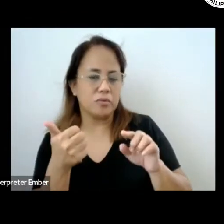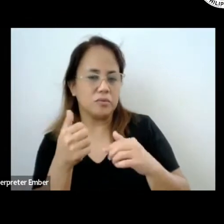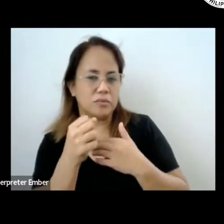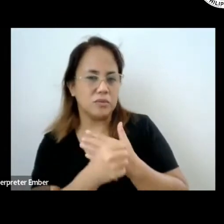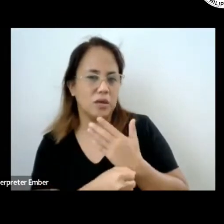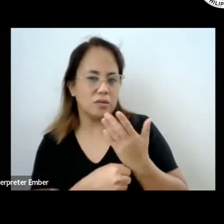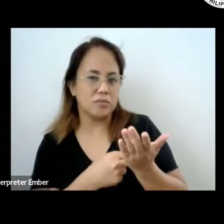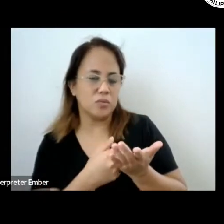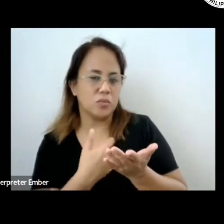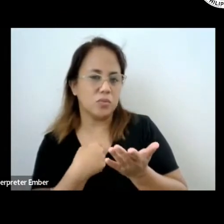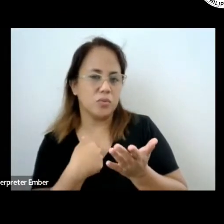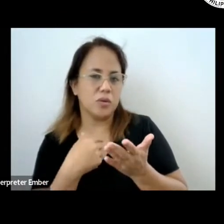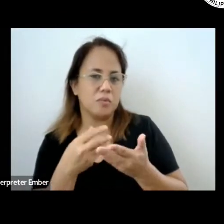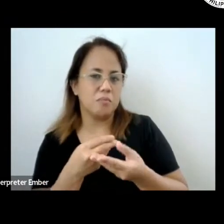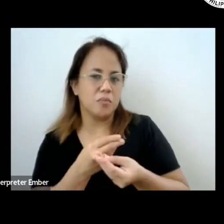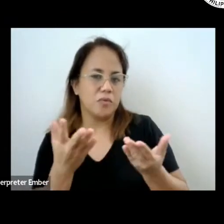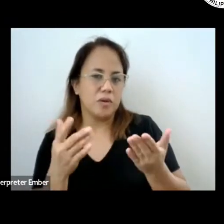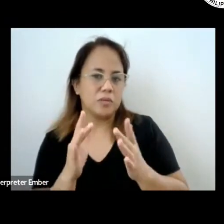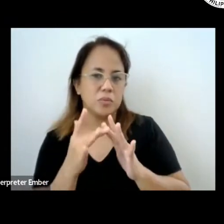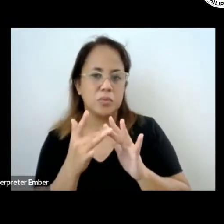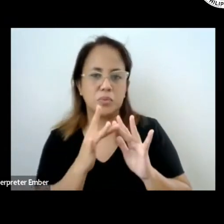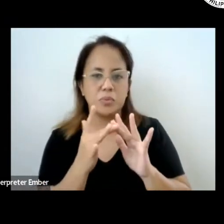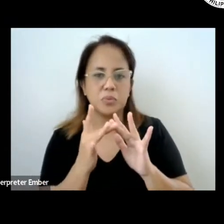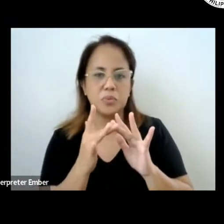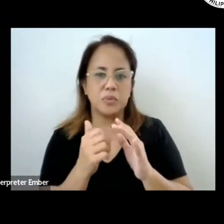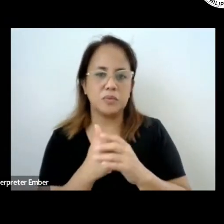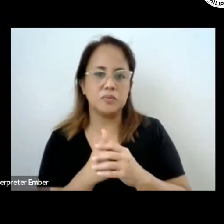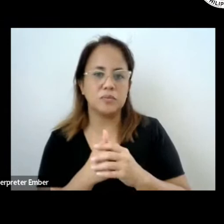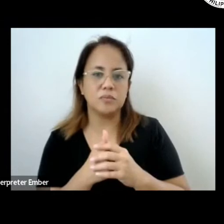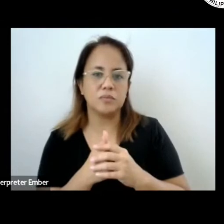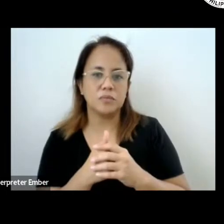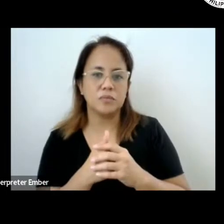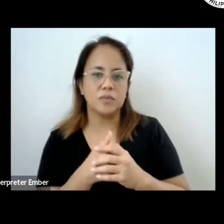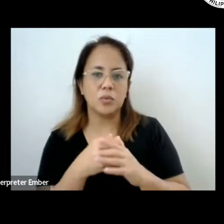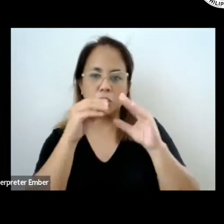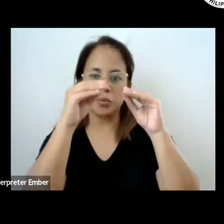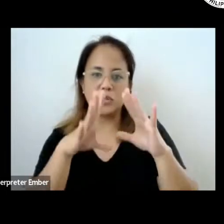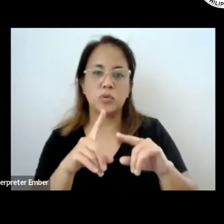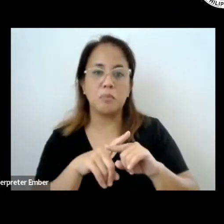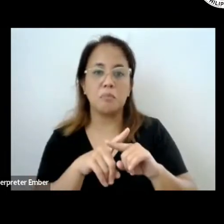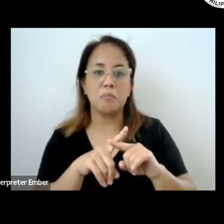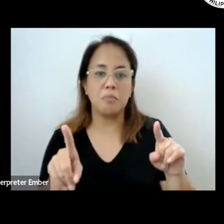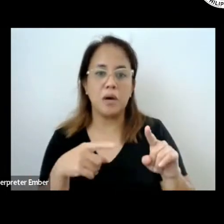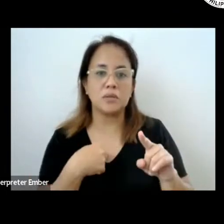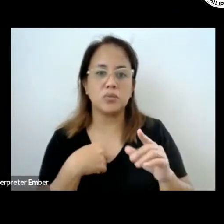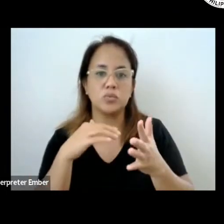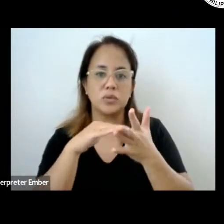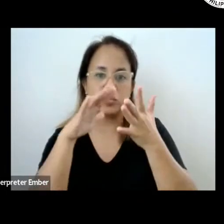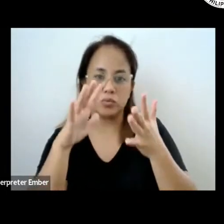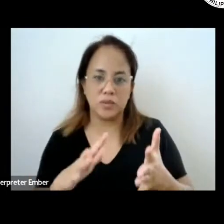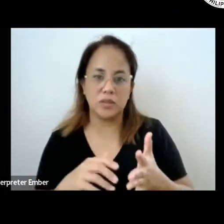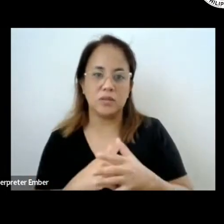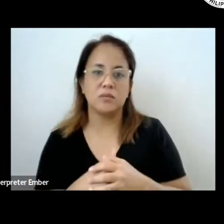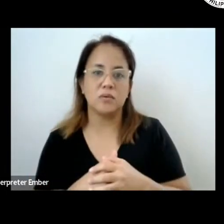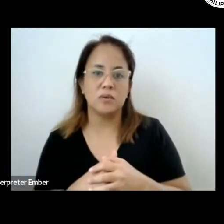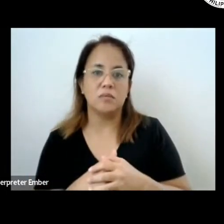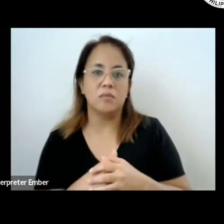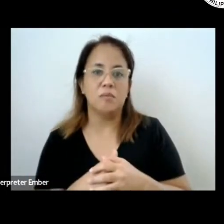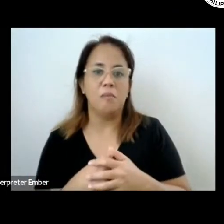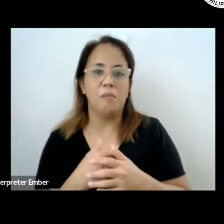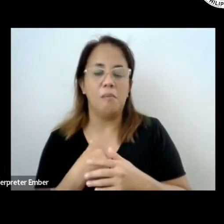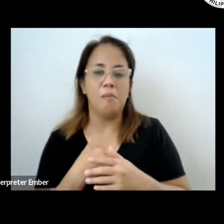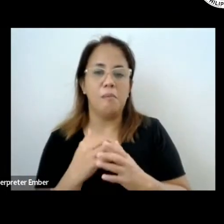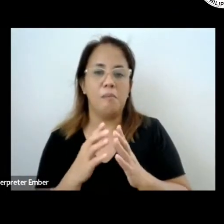only in terms of providing internet connectivity to teachers, but also to the students. But of course, this is a